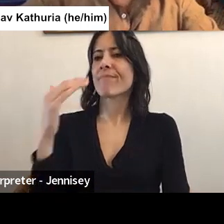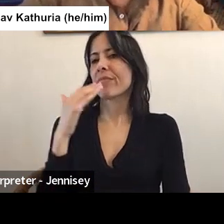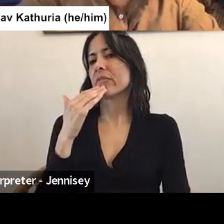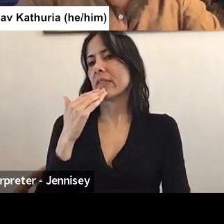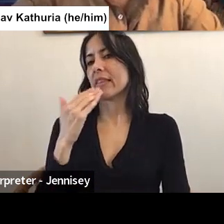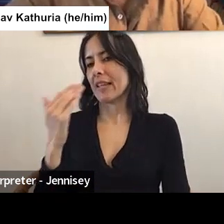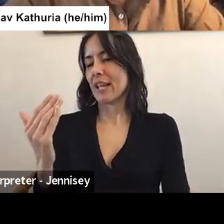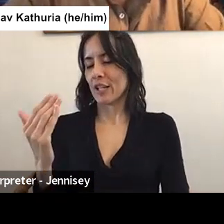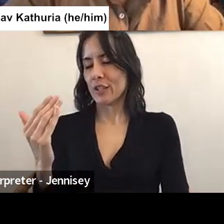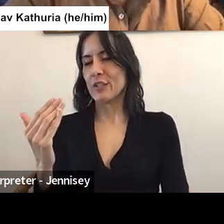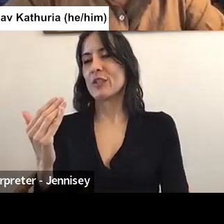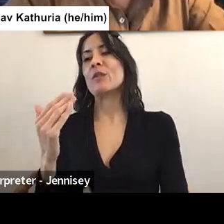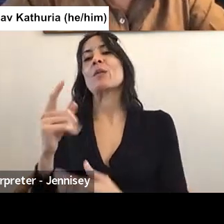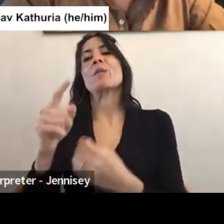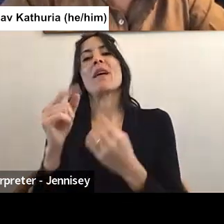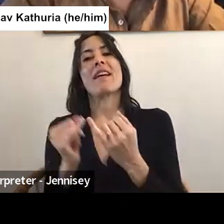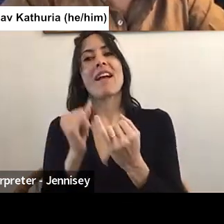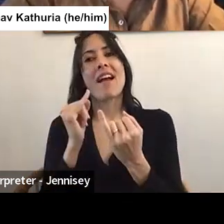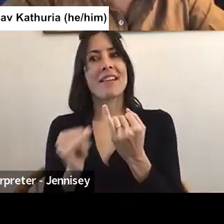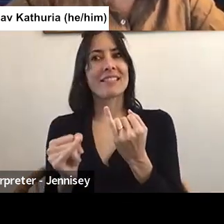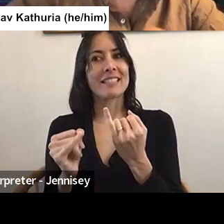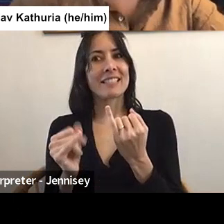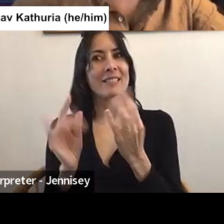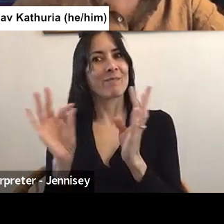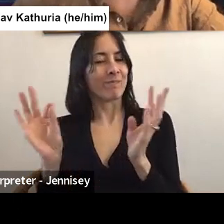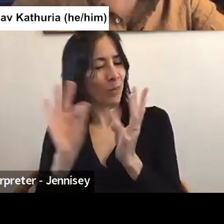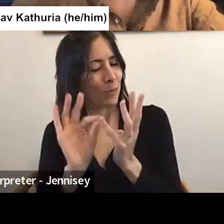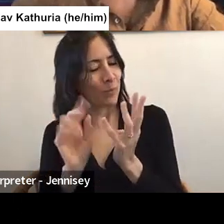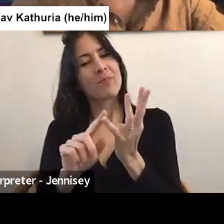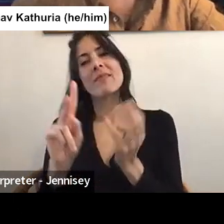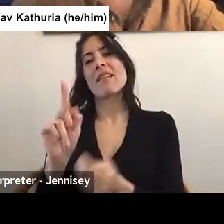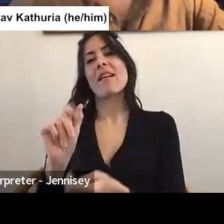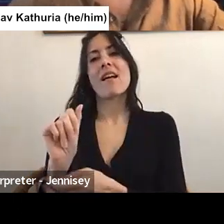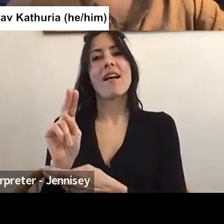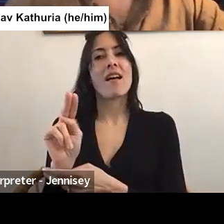Last but not least, Kanav.